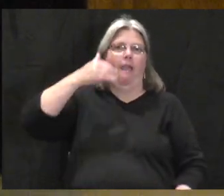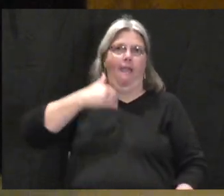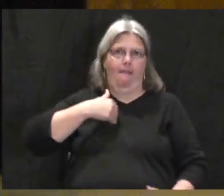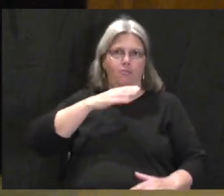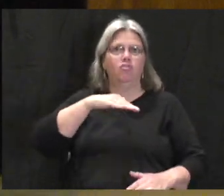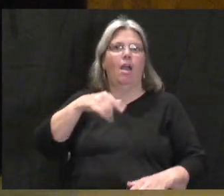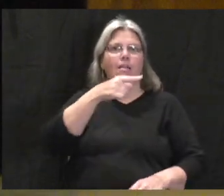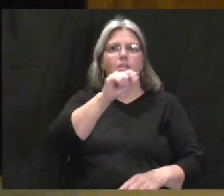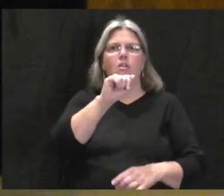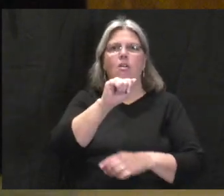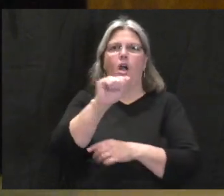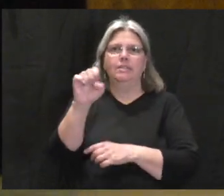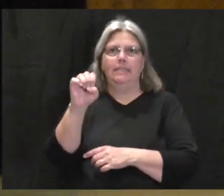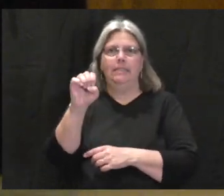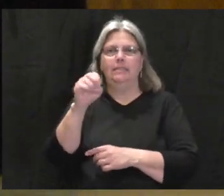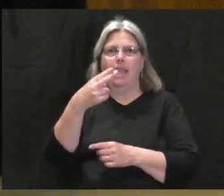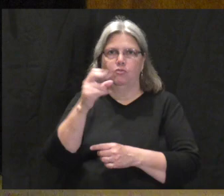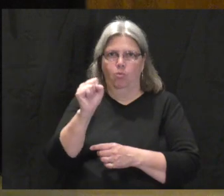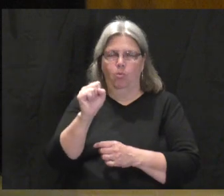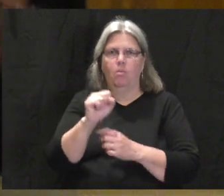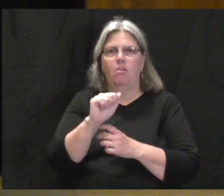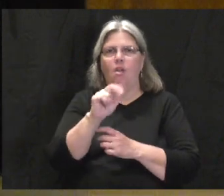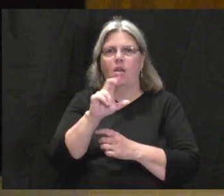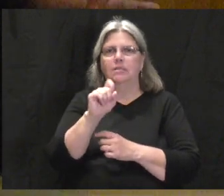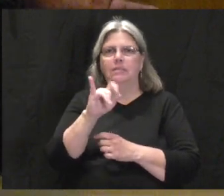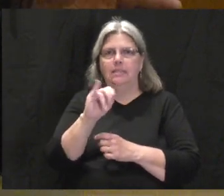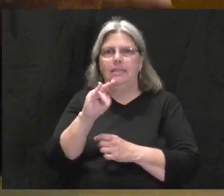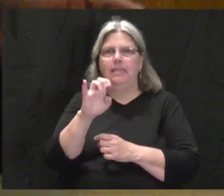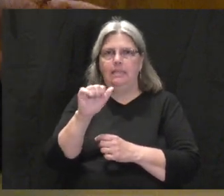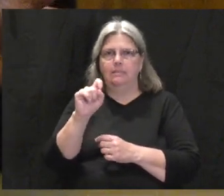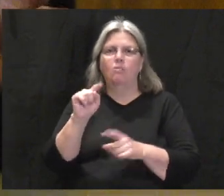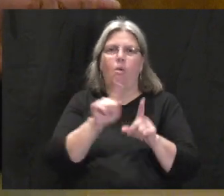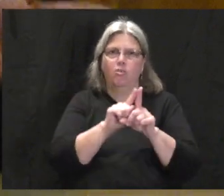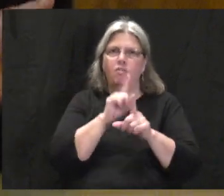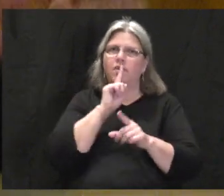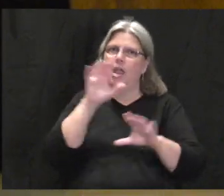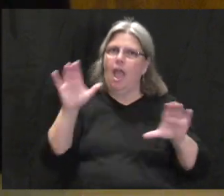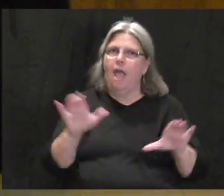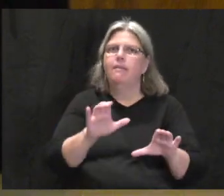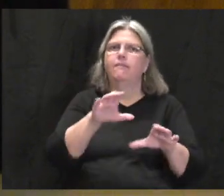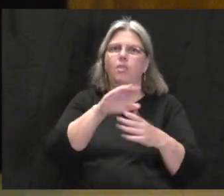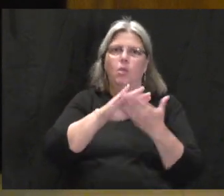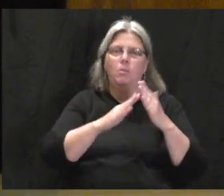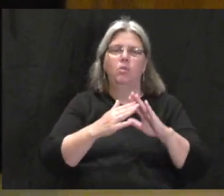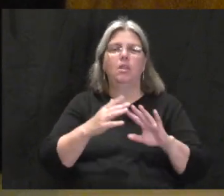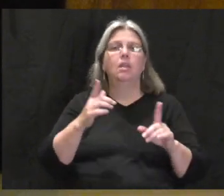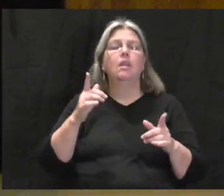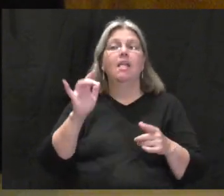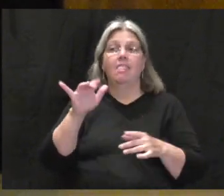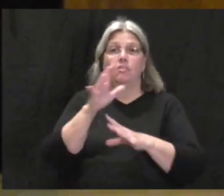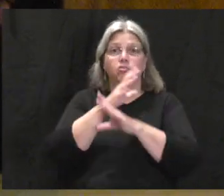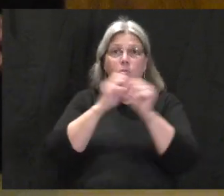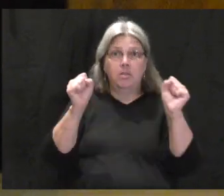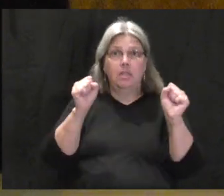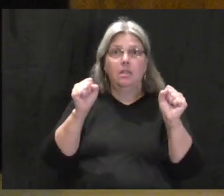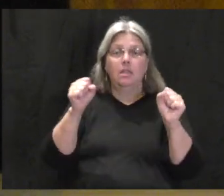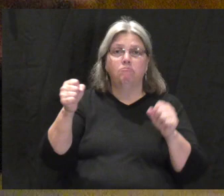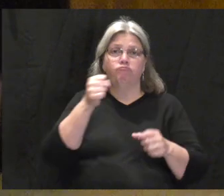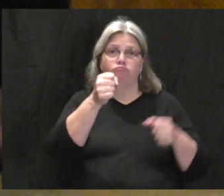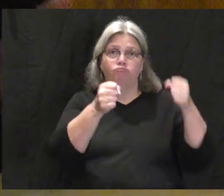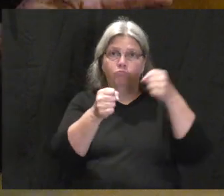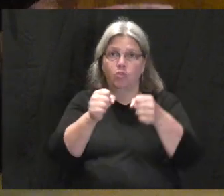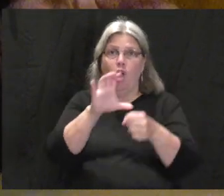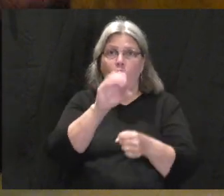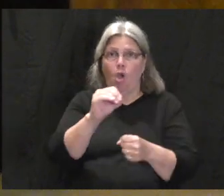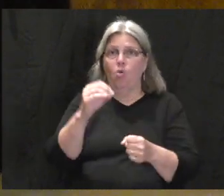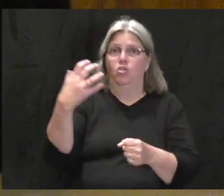School, and Andre is very active in the community. The superintendent has us as co-chairs, and I just really want us to understand